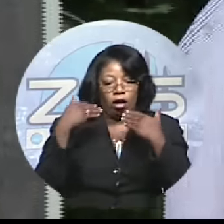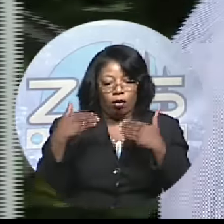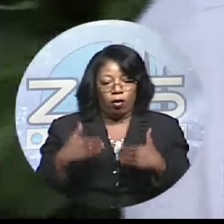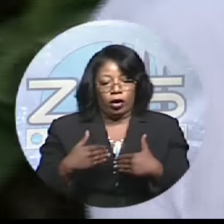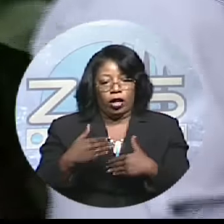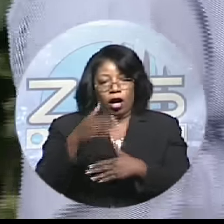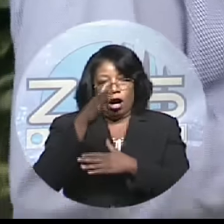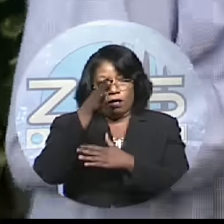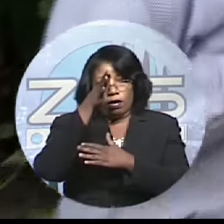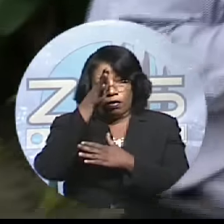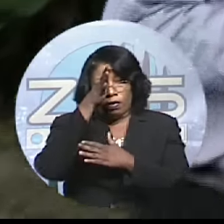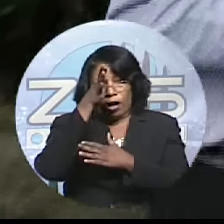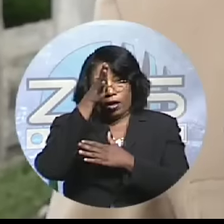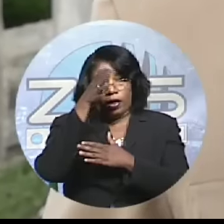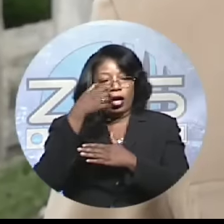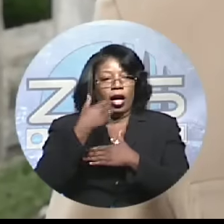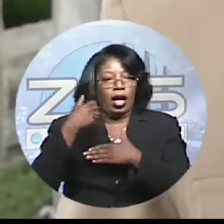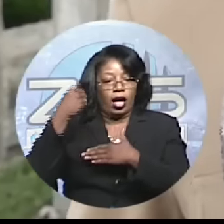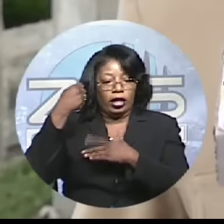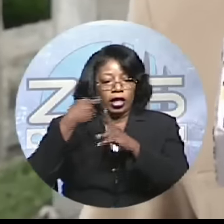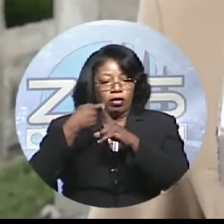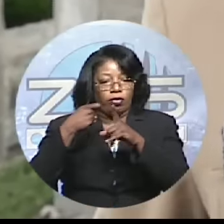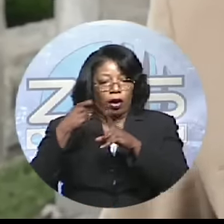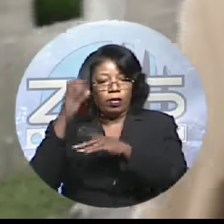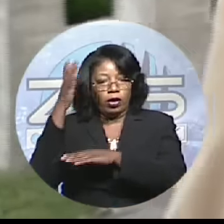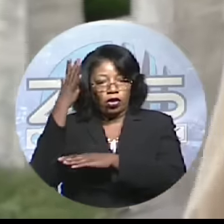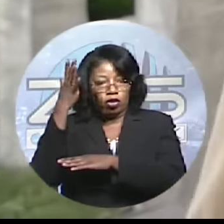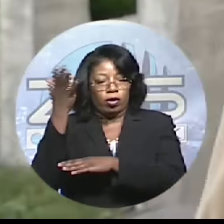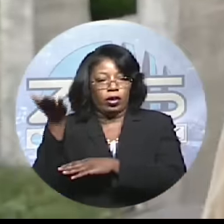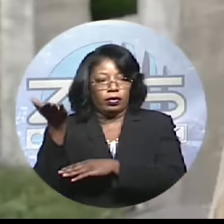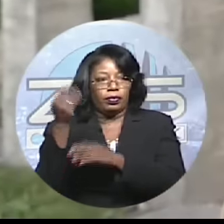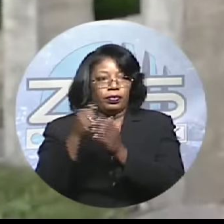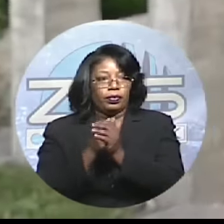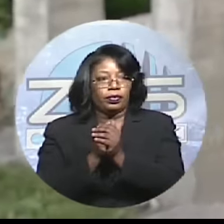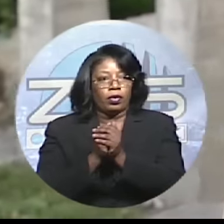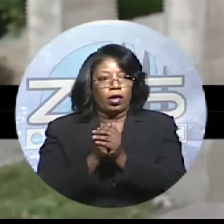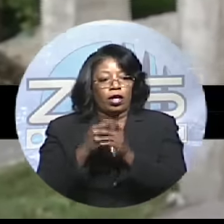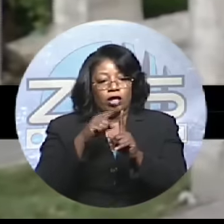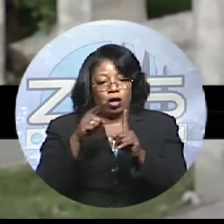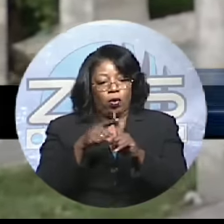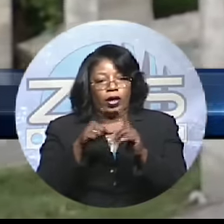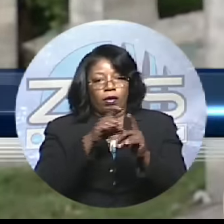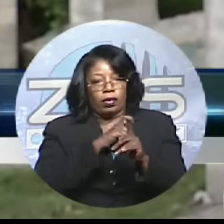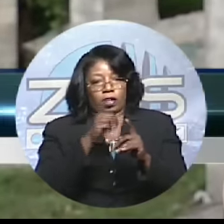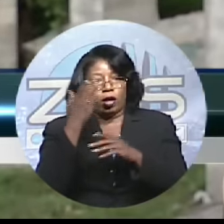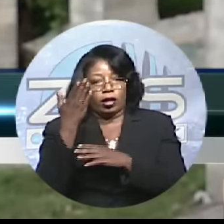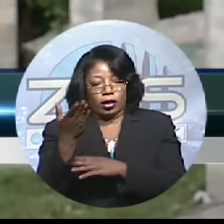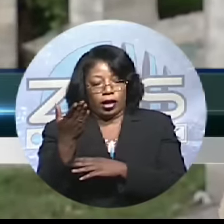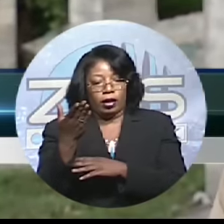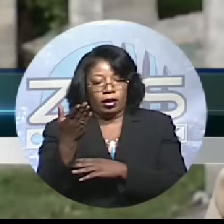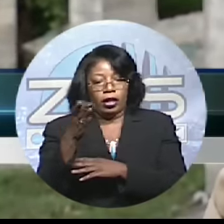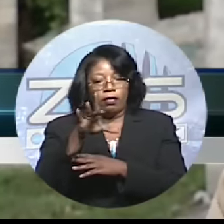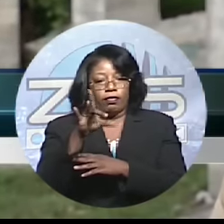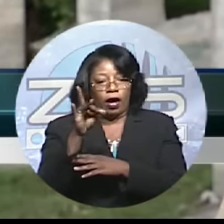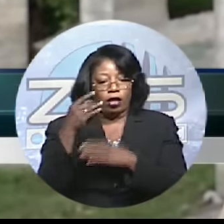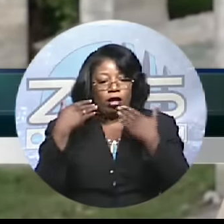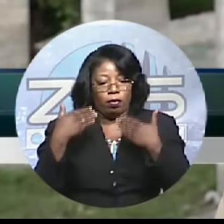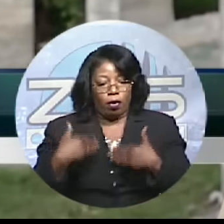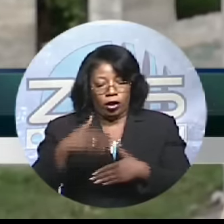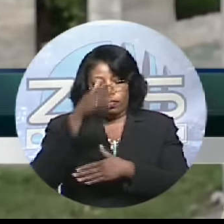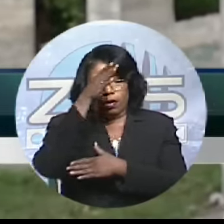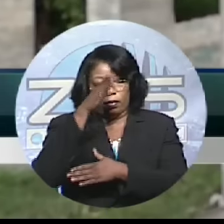hanging from this palm tree. On 8th Street, Coconut Grove, when police arrived on the scene, they met the lifeless body of a male hanging from the